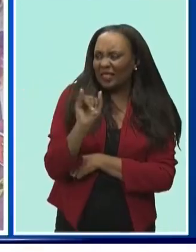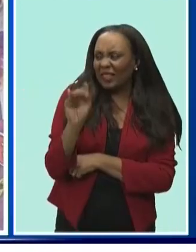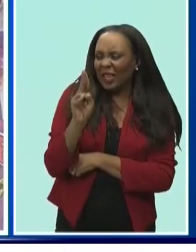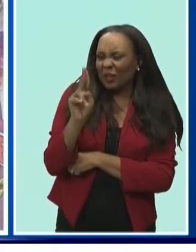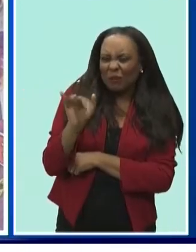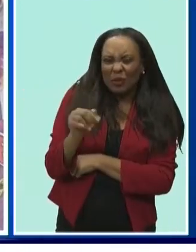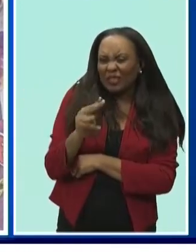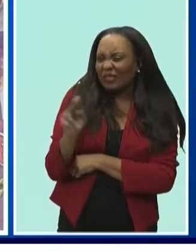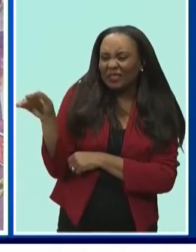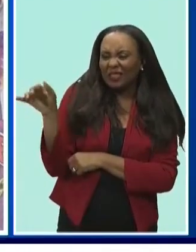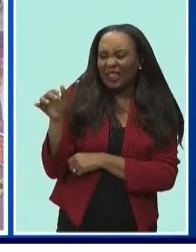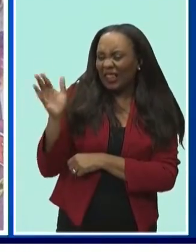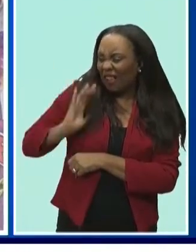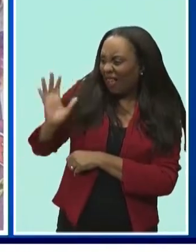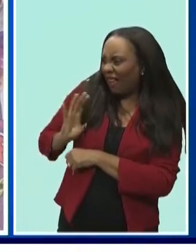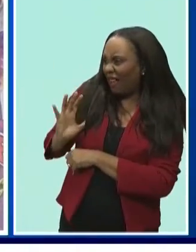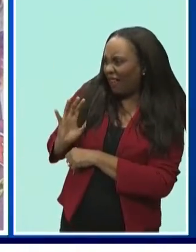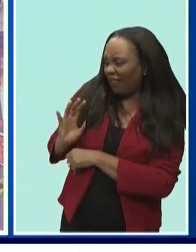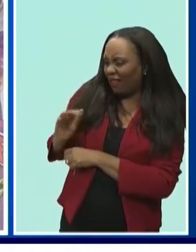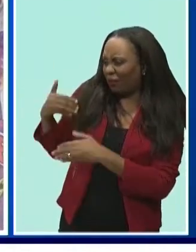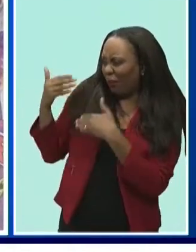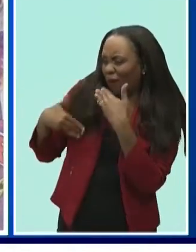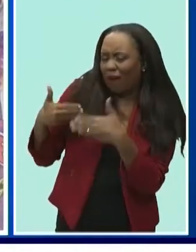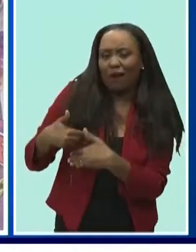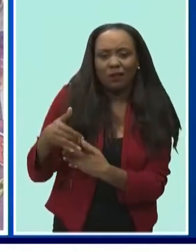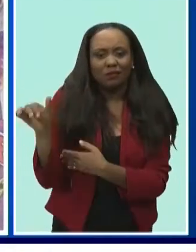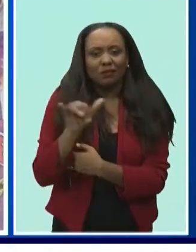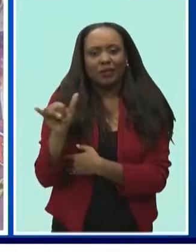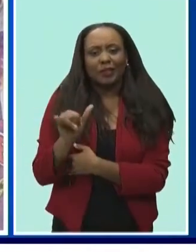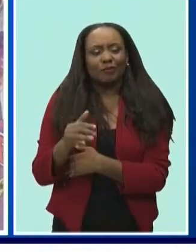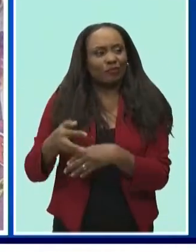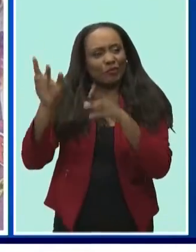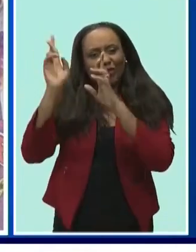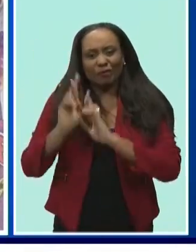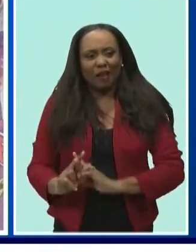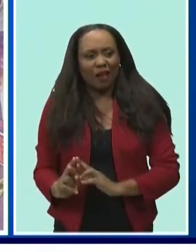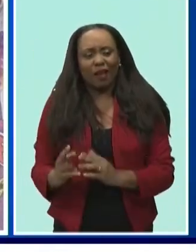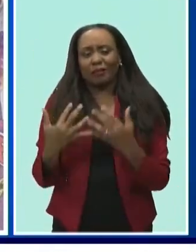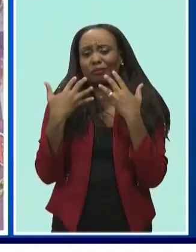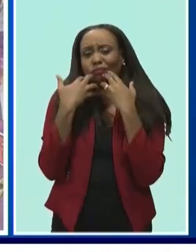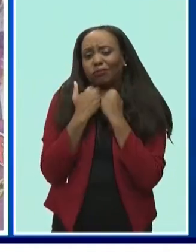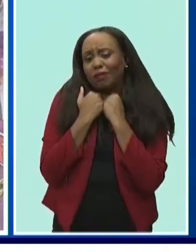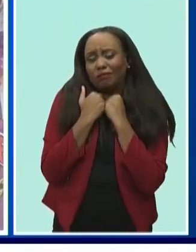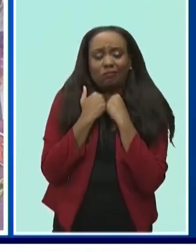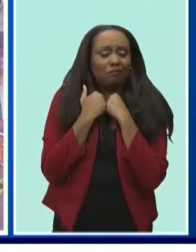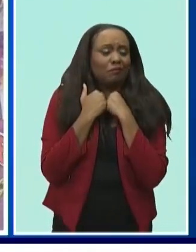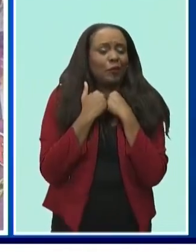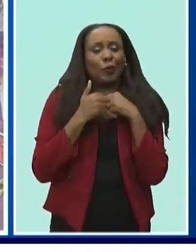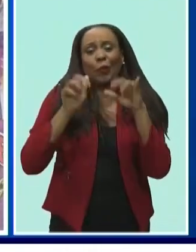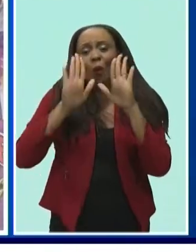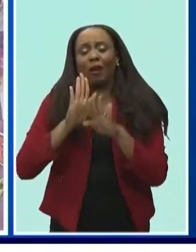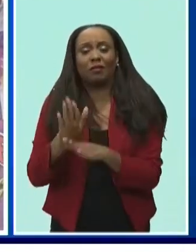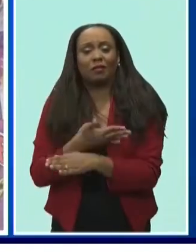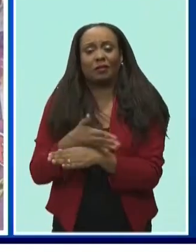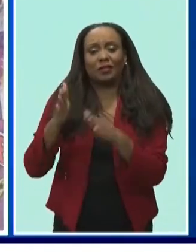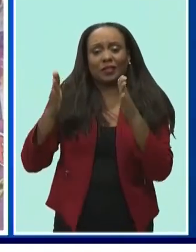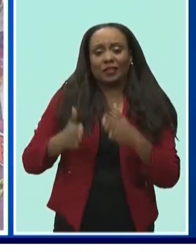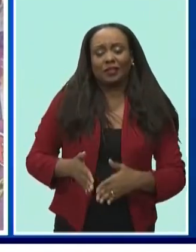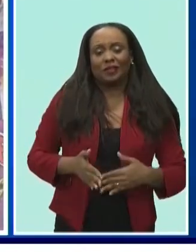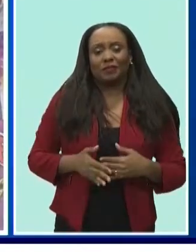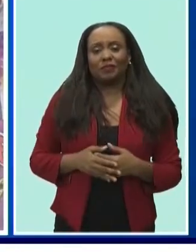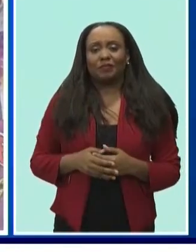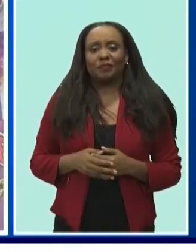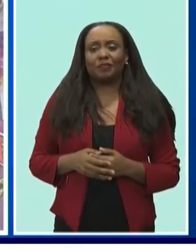have known over the years, grown to love and respect as a musician and an artist, and I think